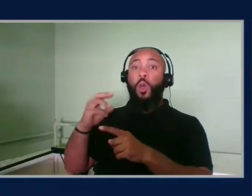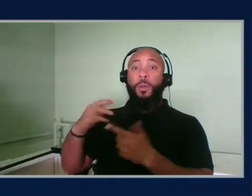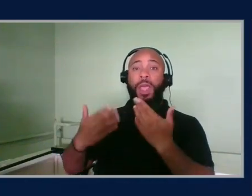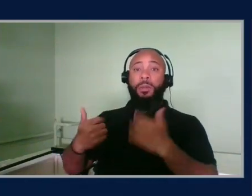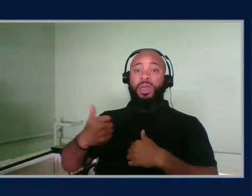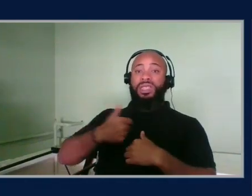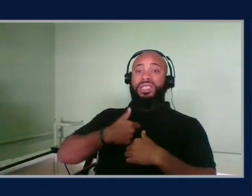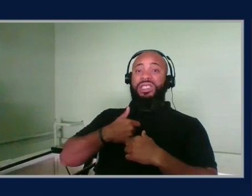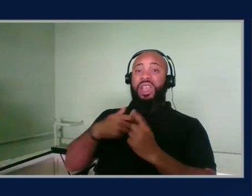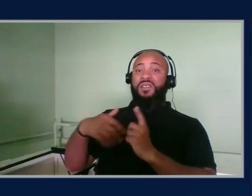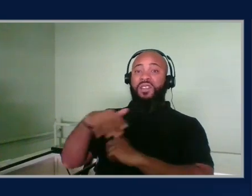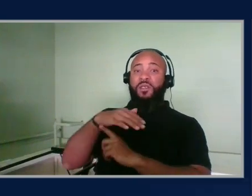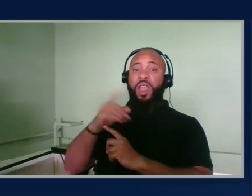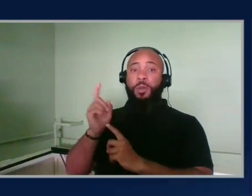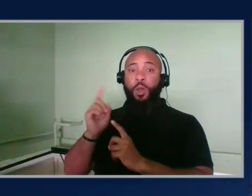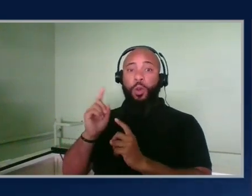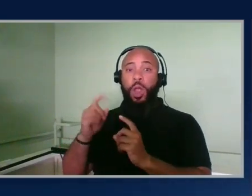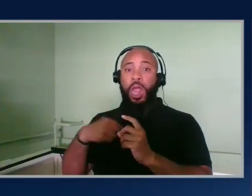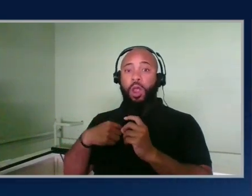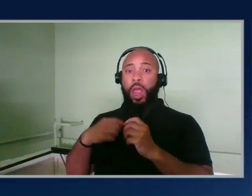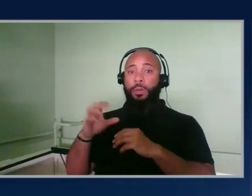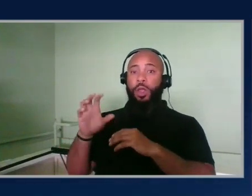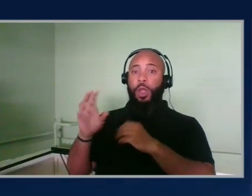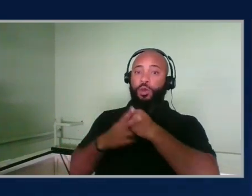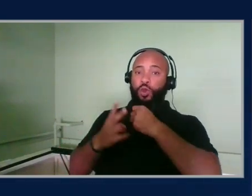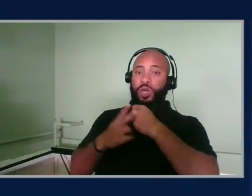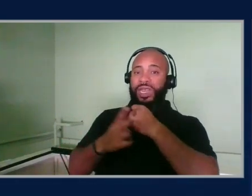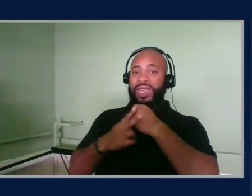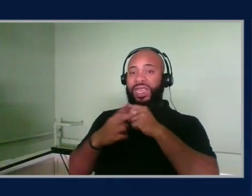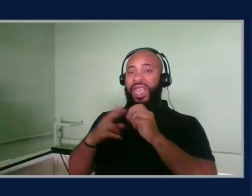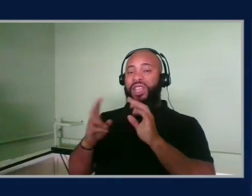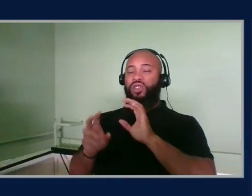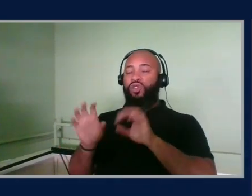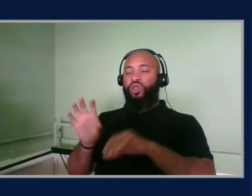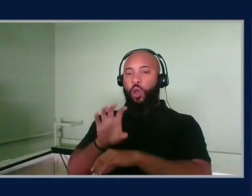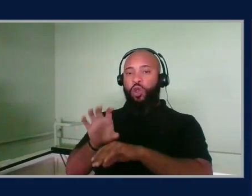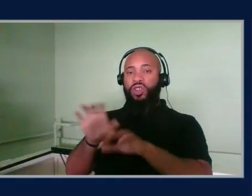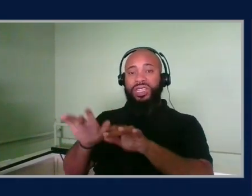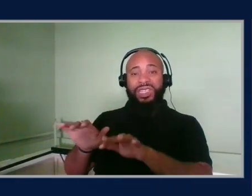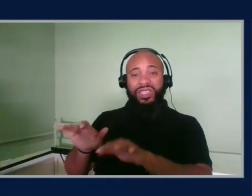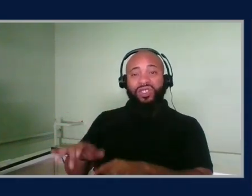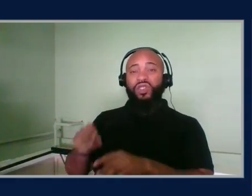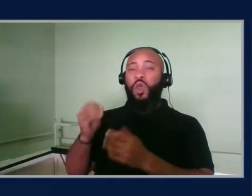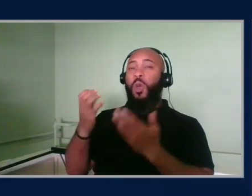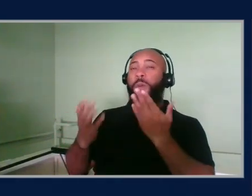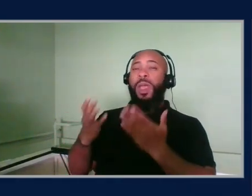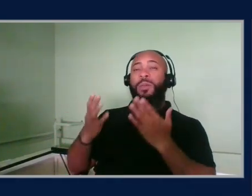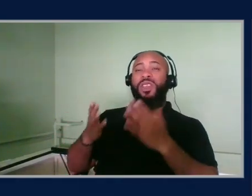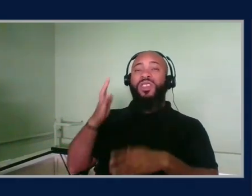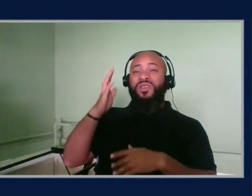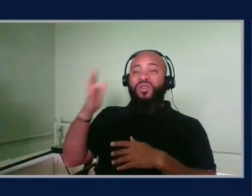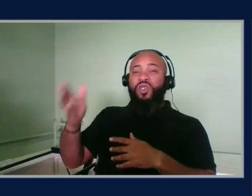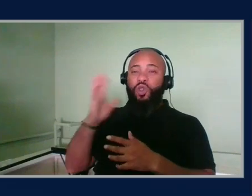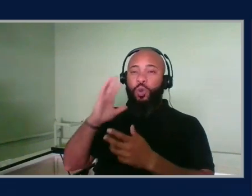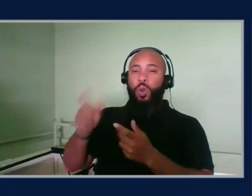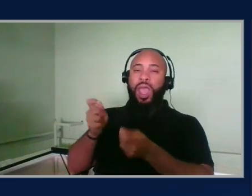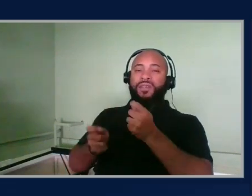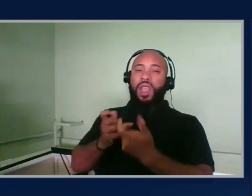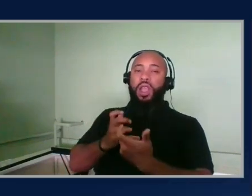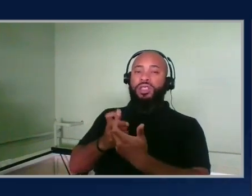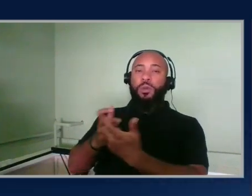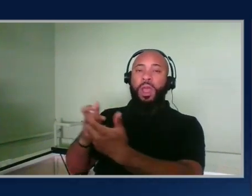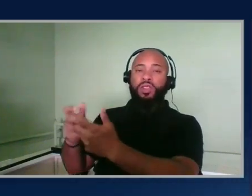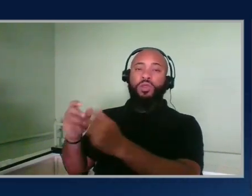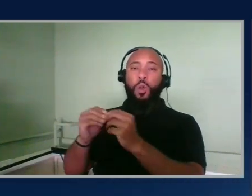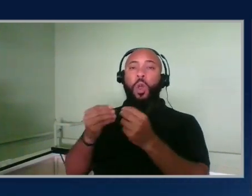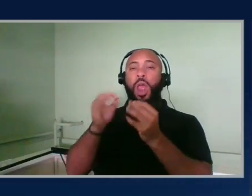So the further you get into customization, the more you're going to look at the different options. You may end up all S3 all the time, all fully managed solutions higher up in the